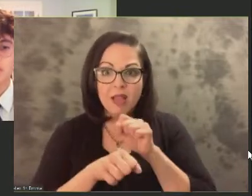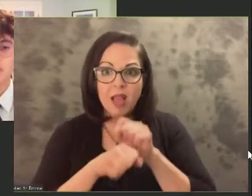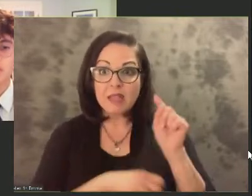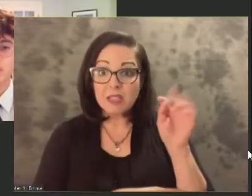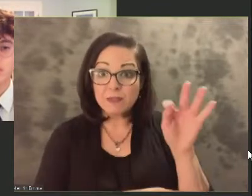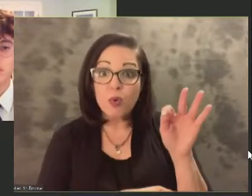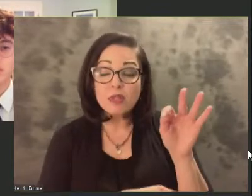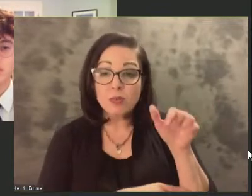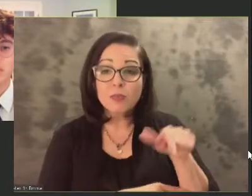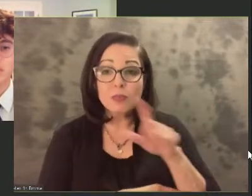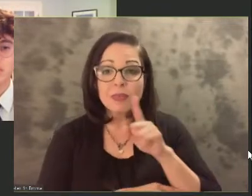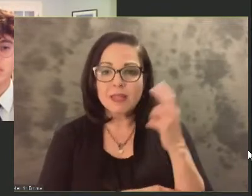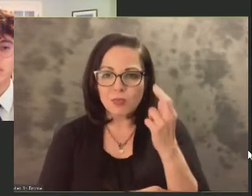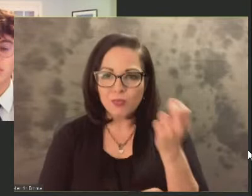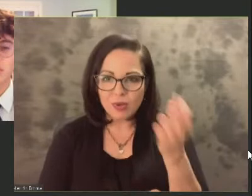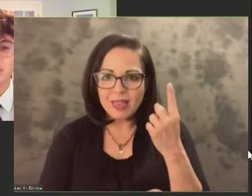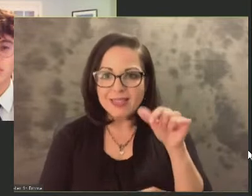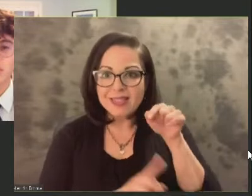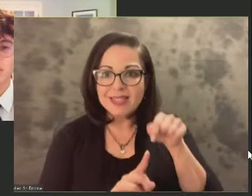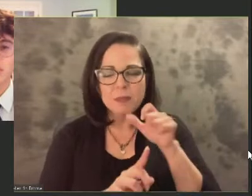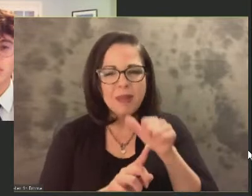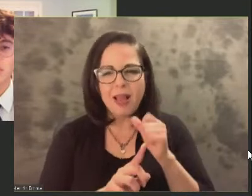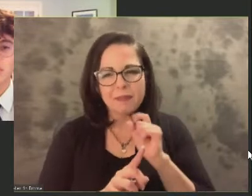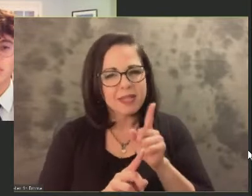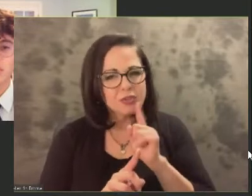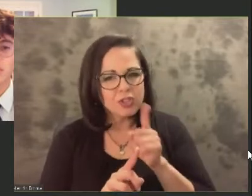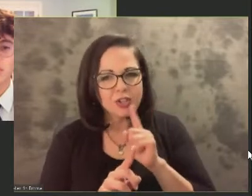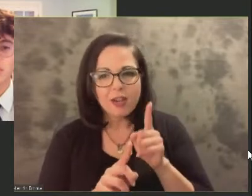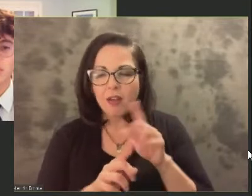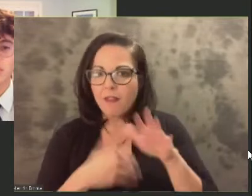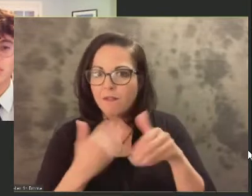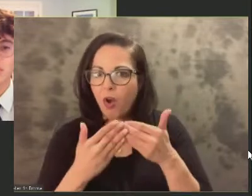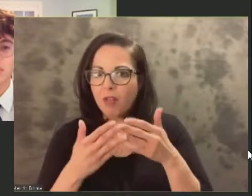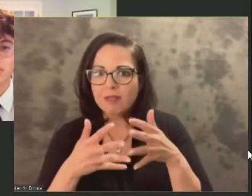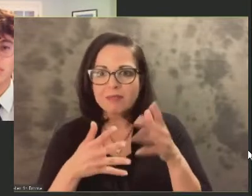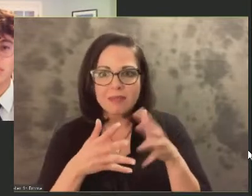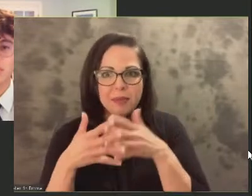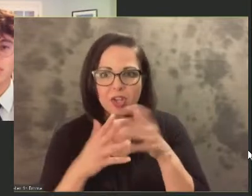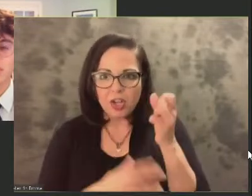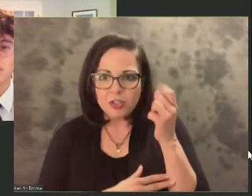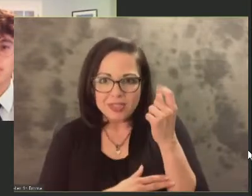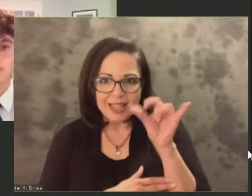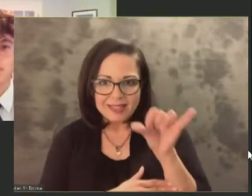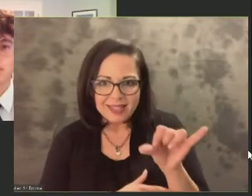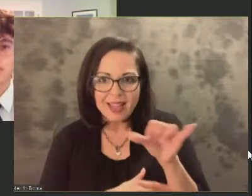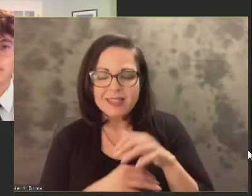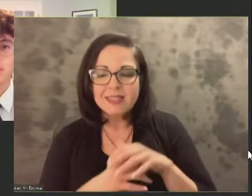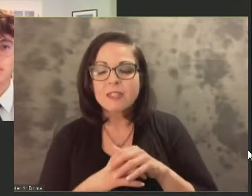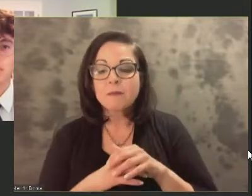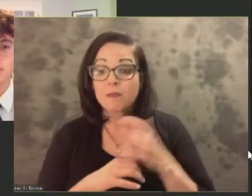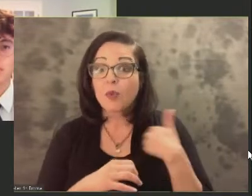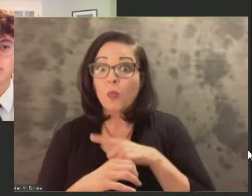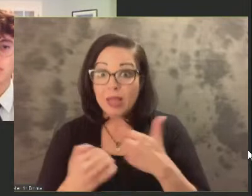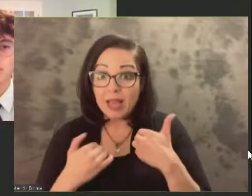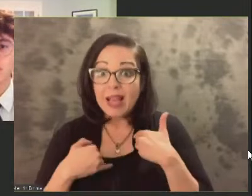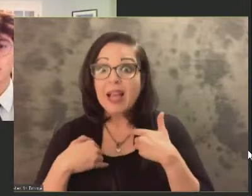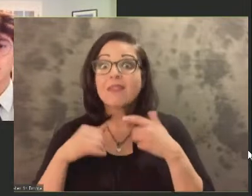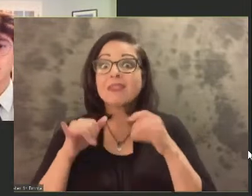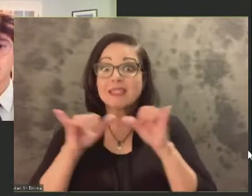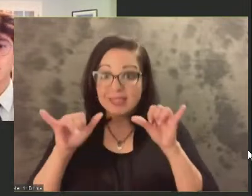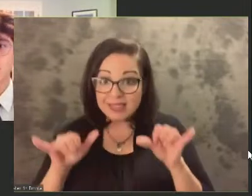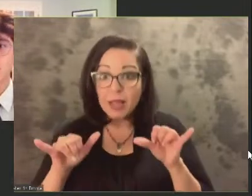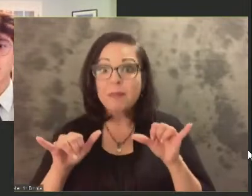realizes that, but I don't know if it's appreciated across the country. We have systemic